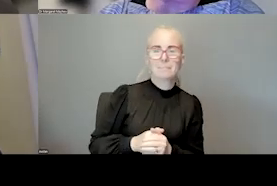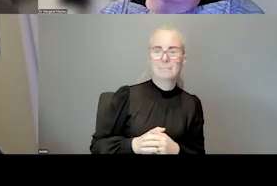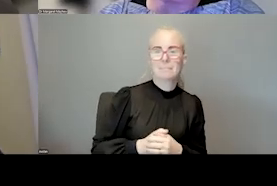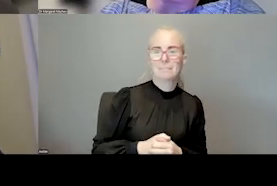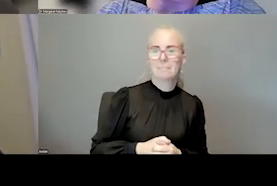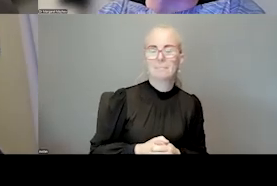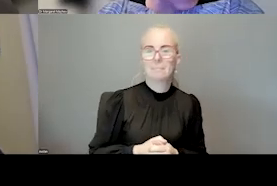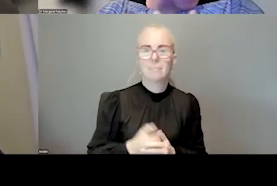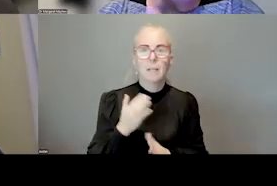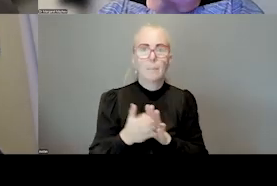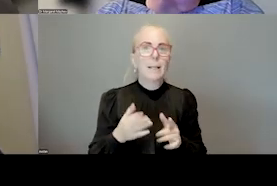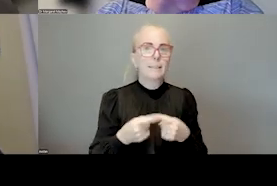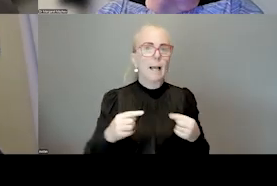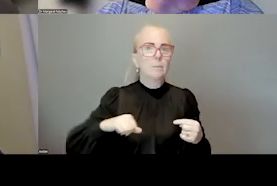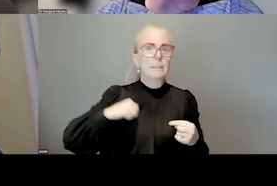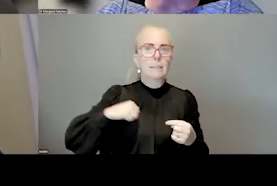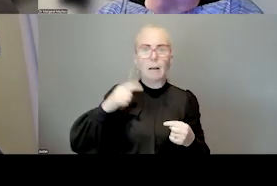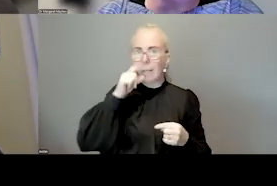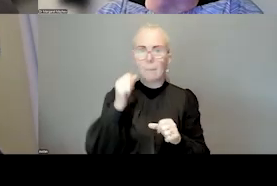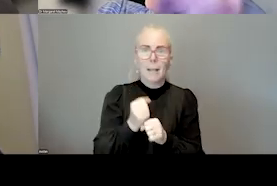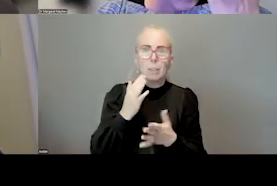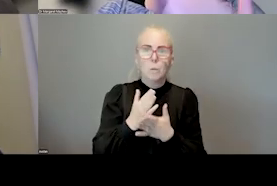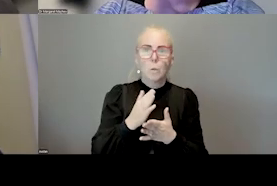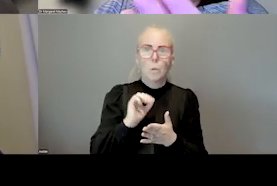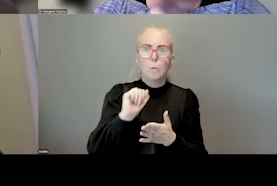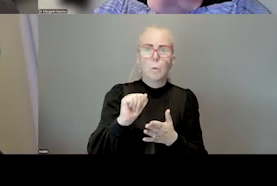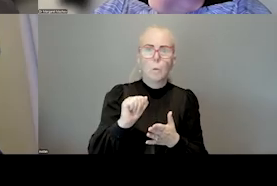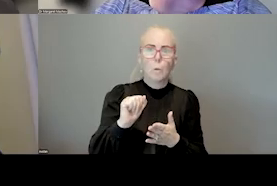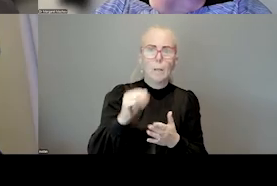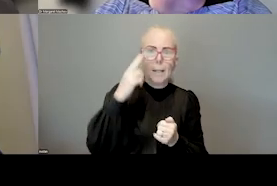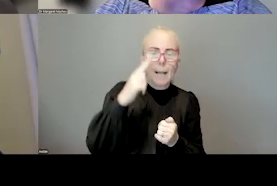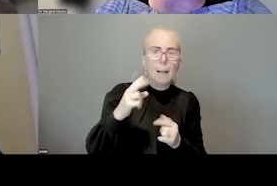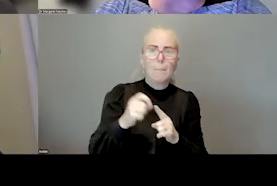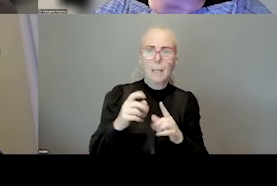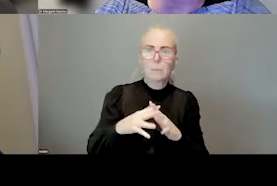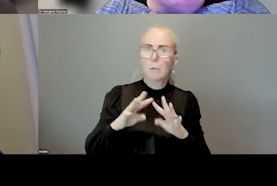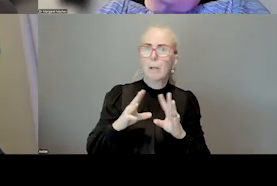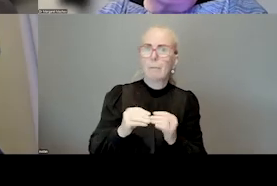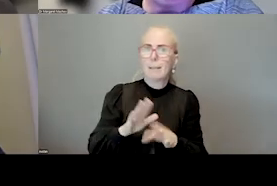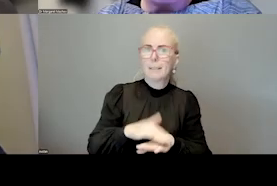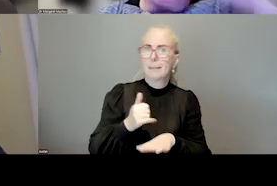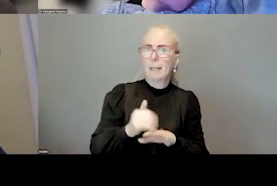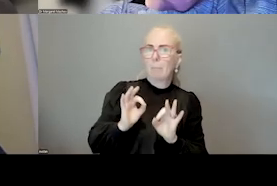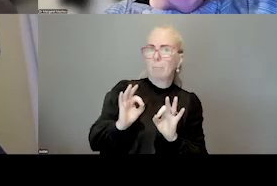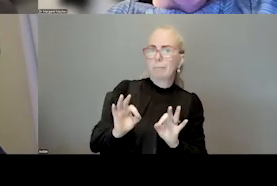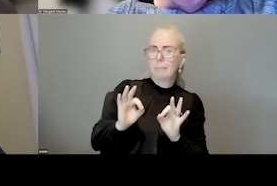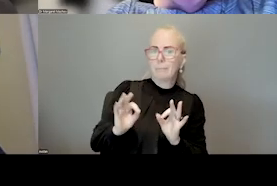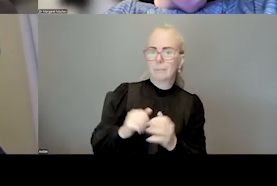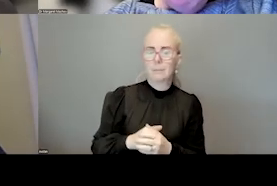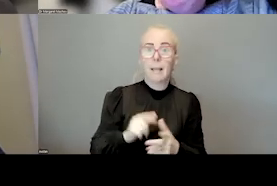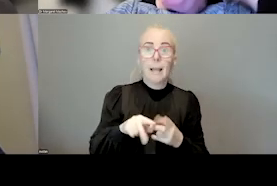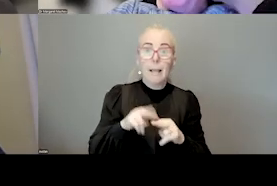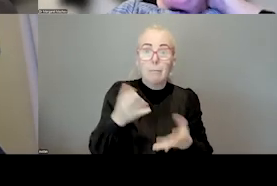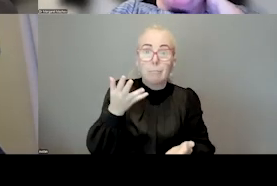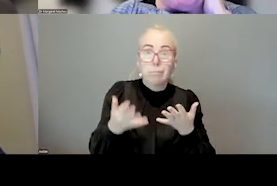the system. If you're not sure if you're on the system or not, contact Data Services. Is that correct? yes, Yes, yeah. because you can Um, log in and